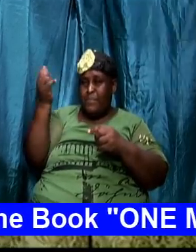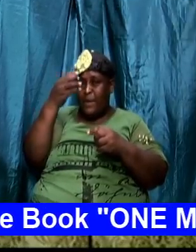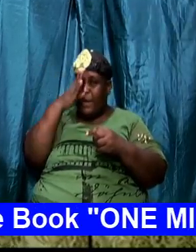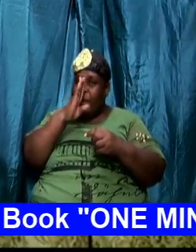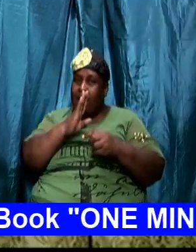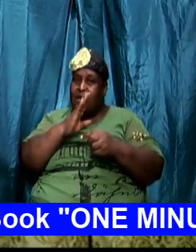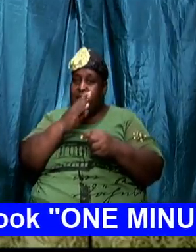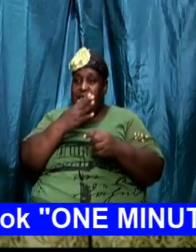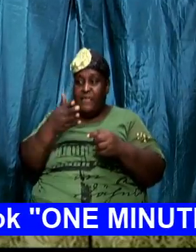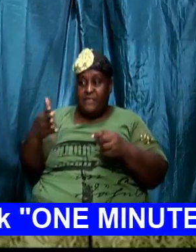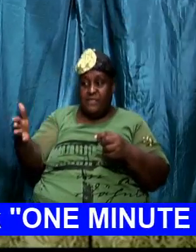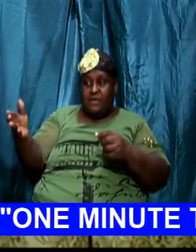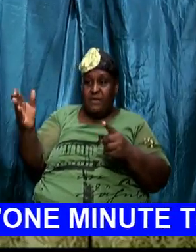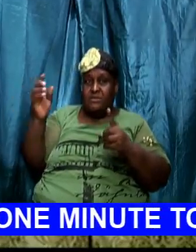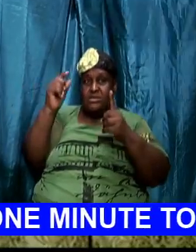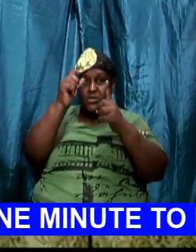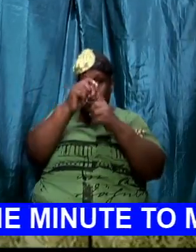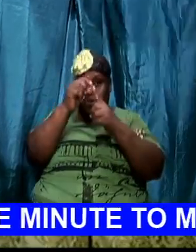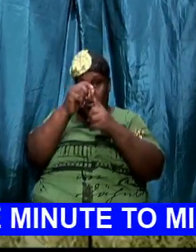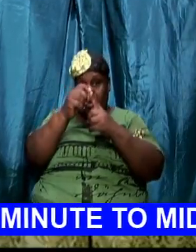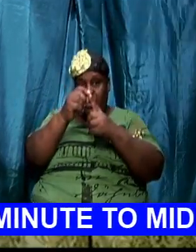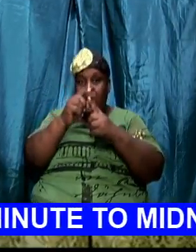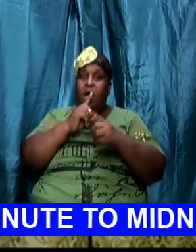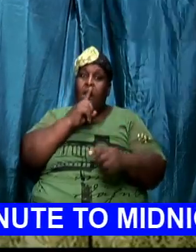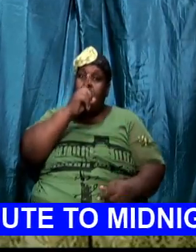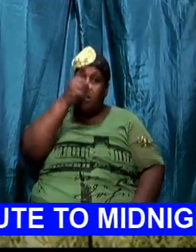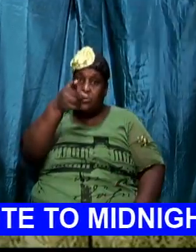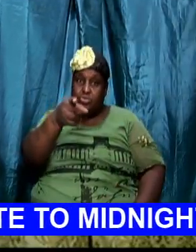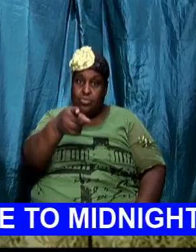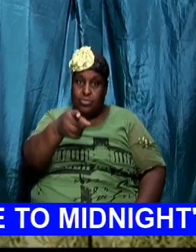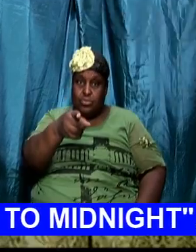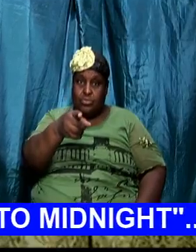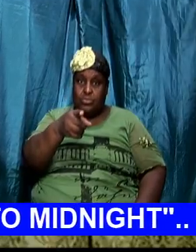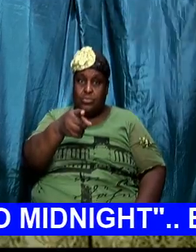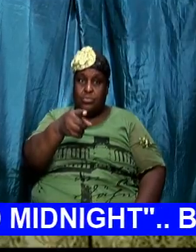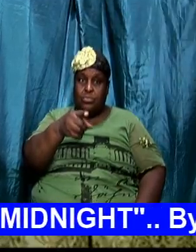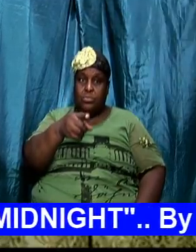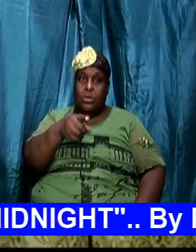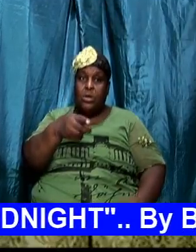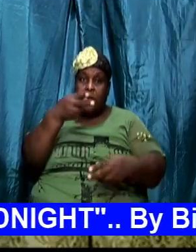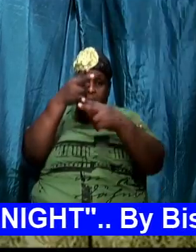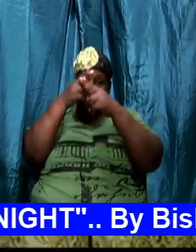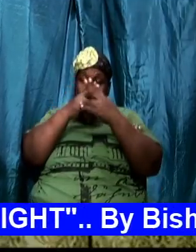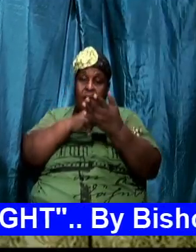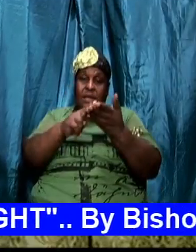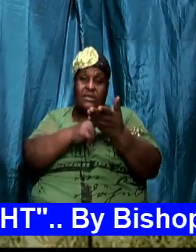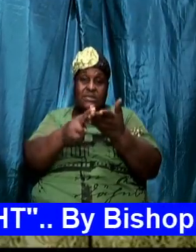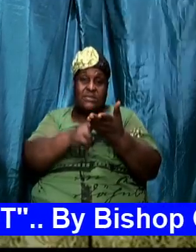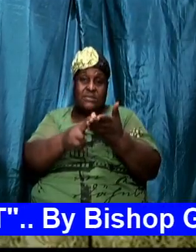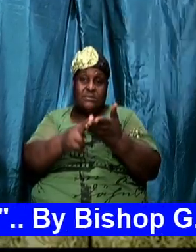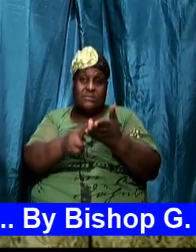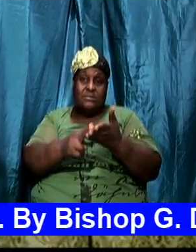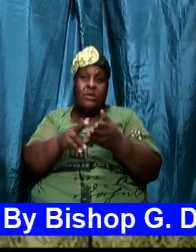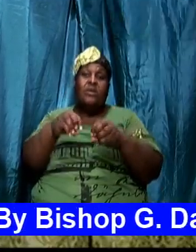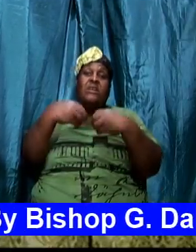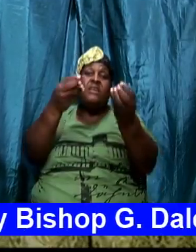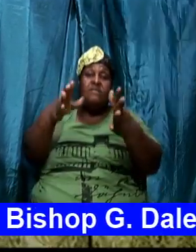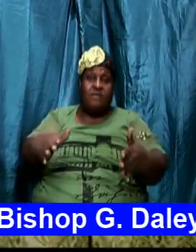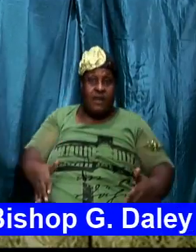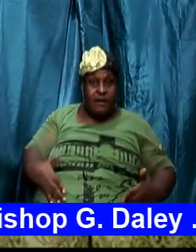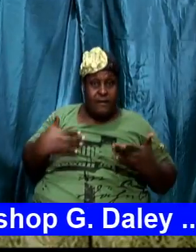are therein, or herein, are true. They're honest. They will give